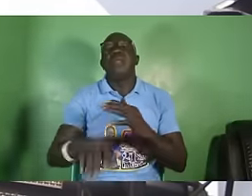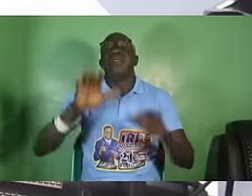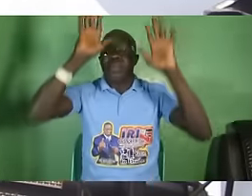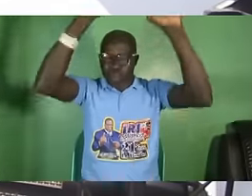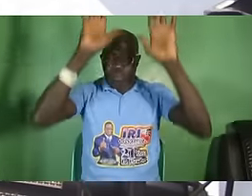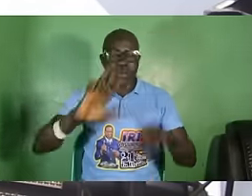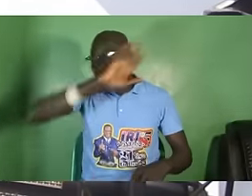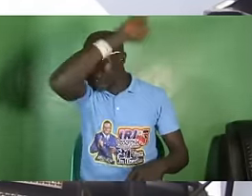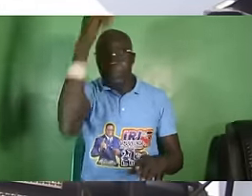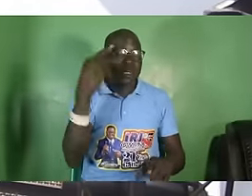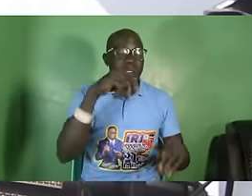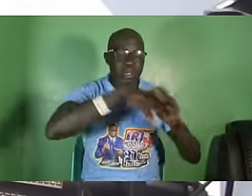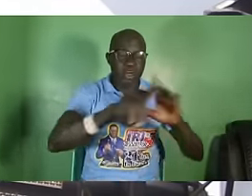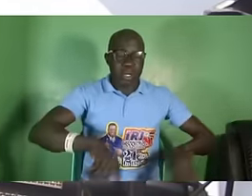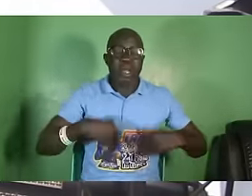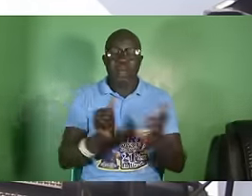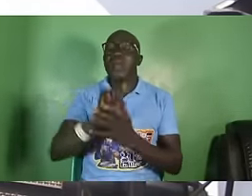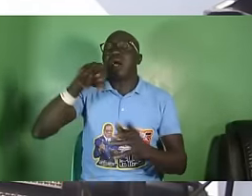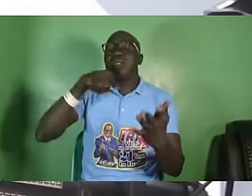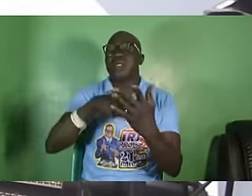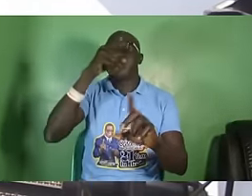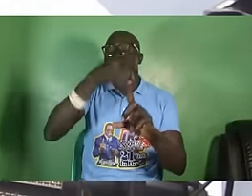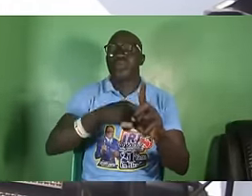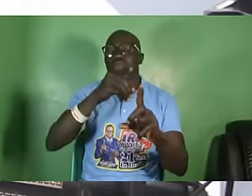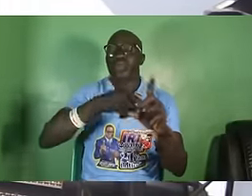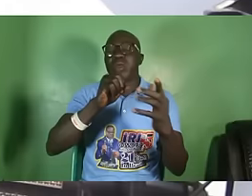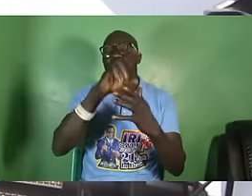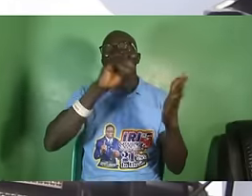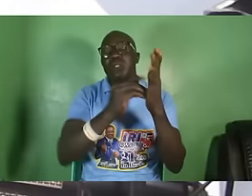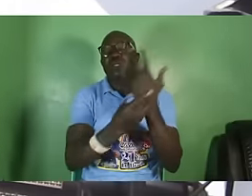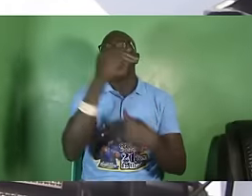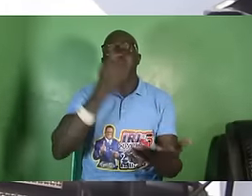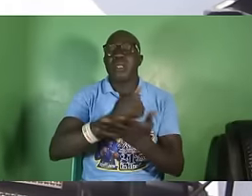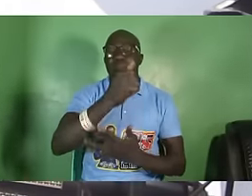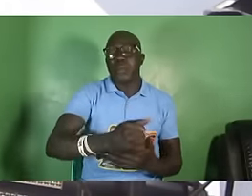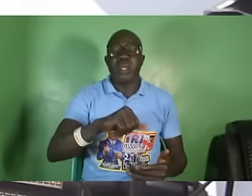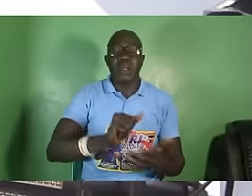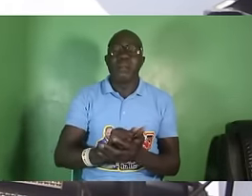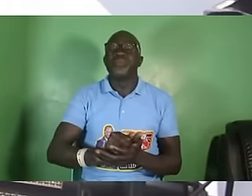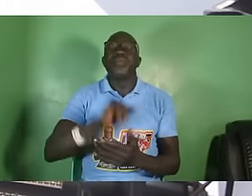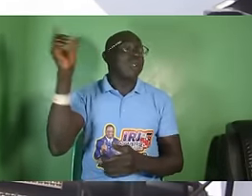Amen.